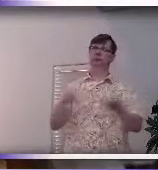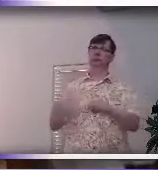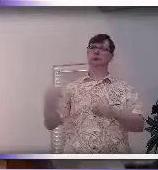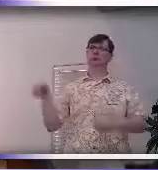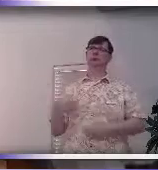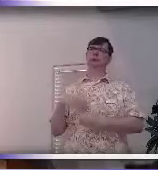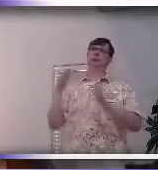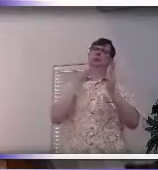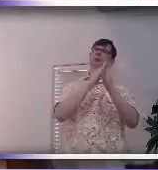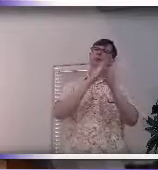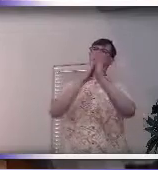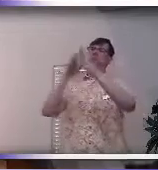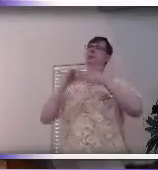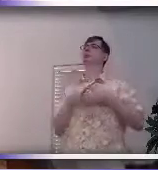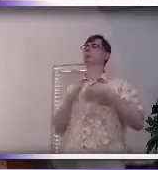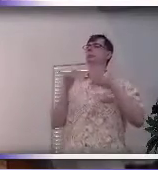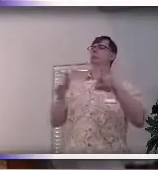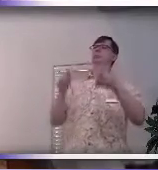hall.